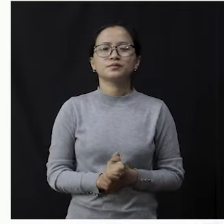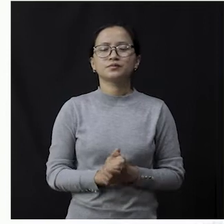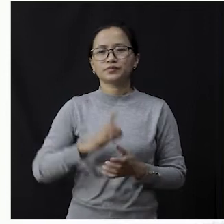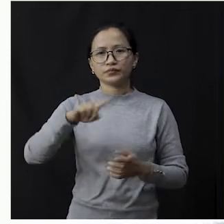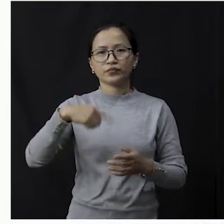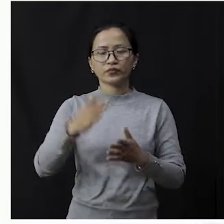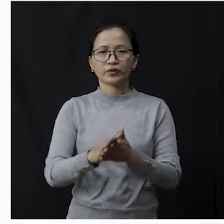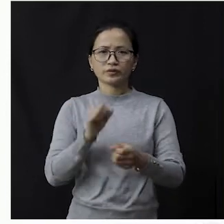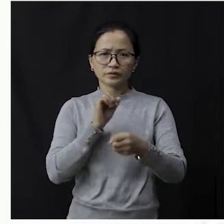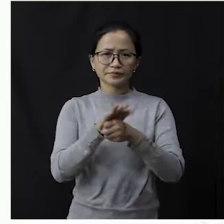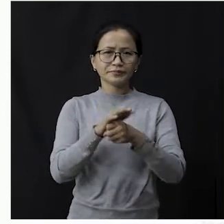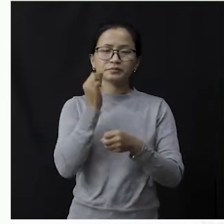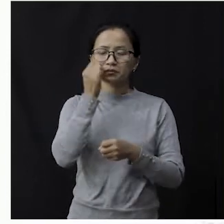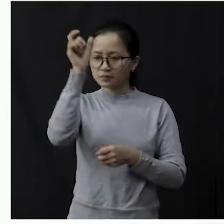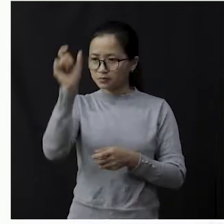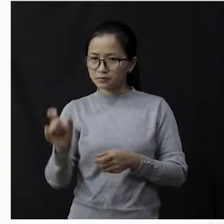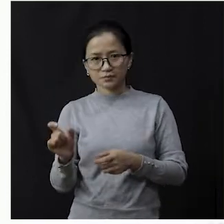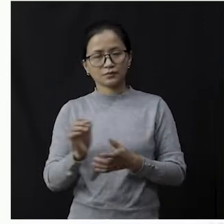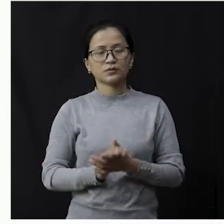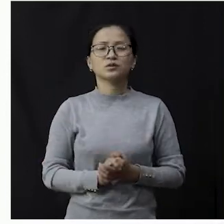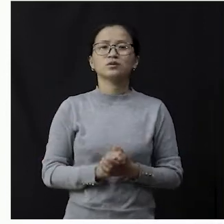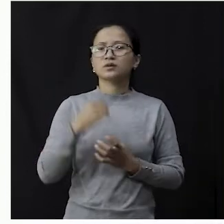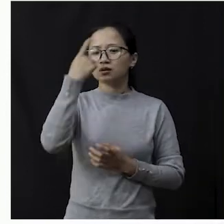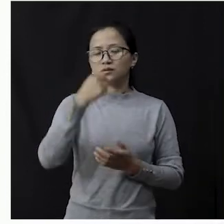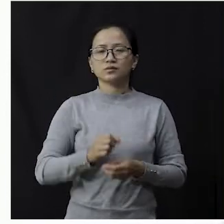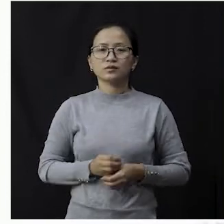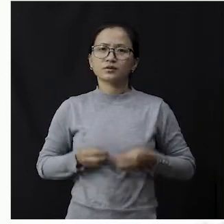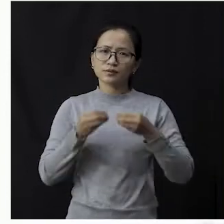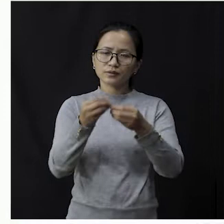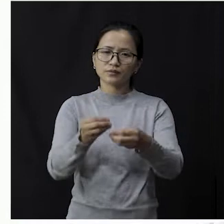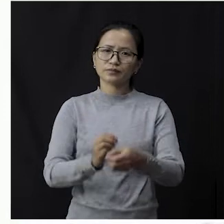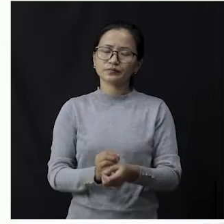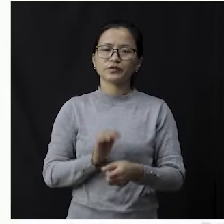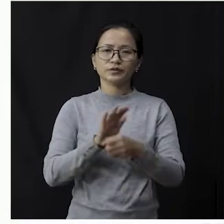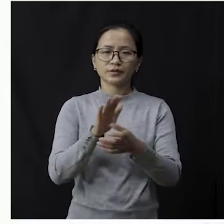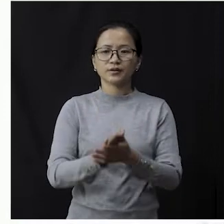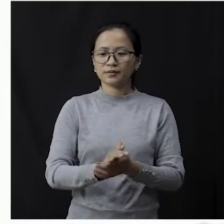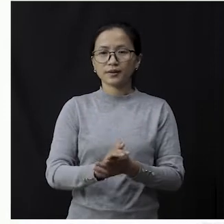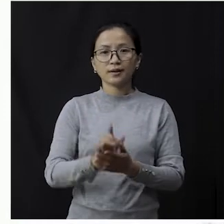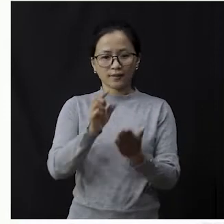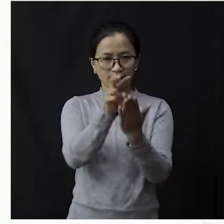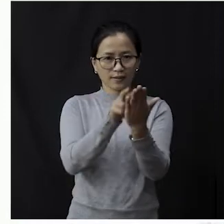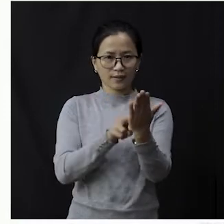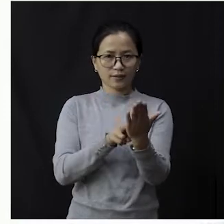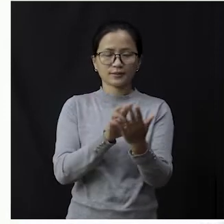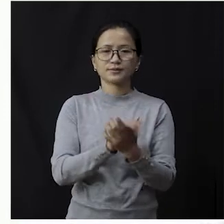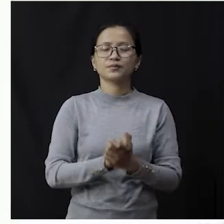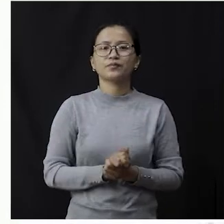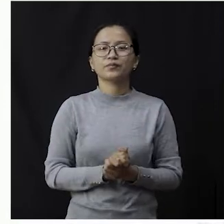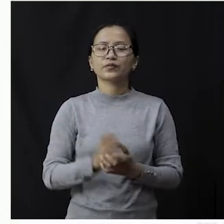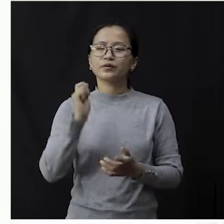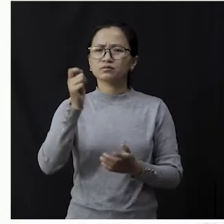Next is a postman. A postman is a person who delivers us a letter. A postman works in